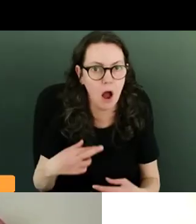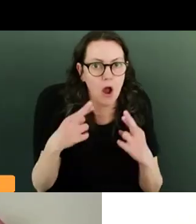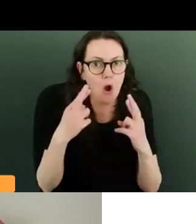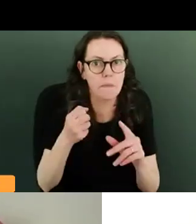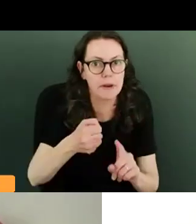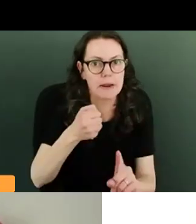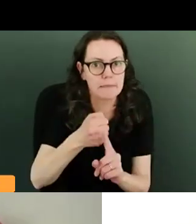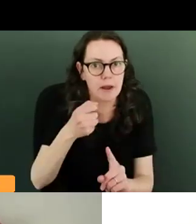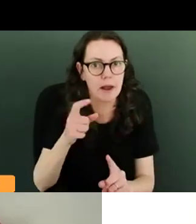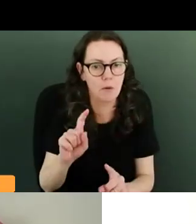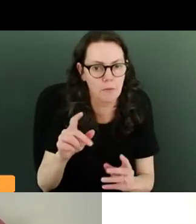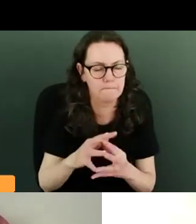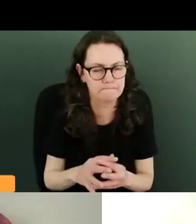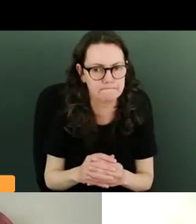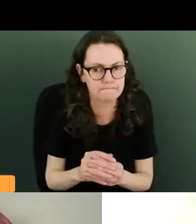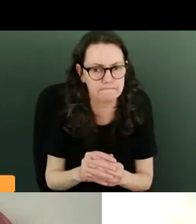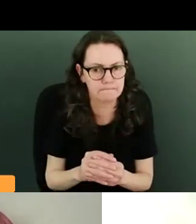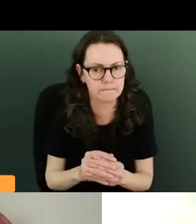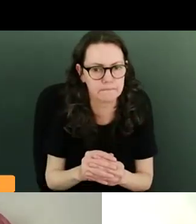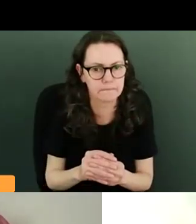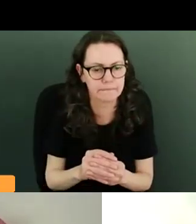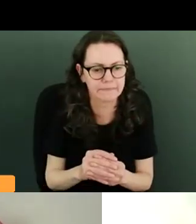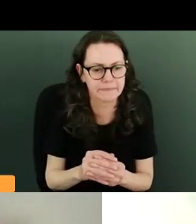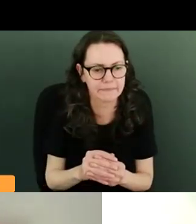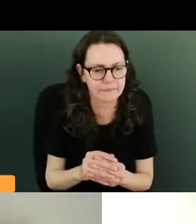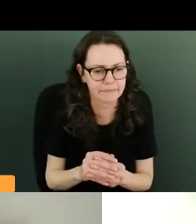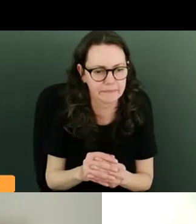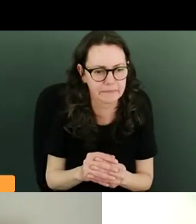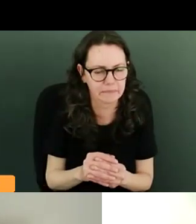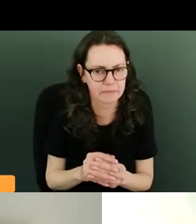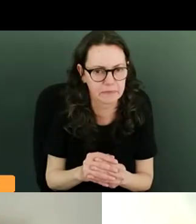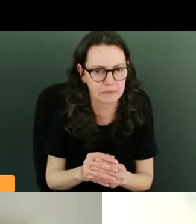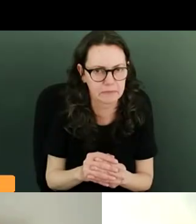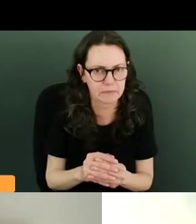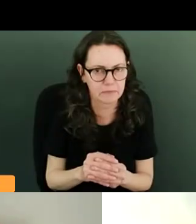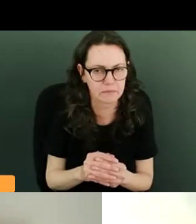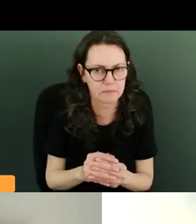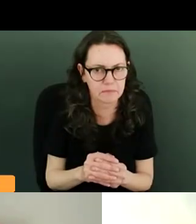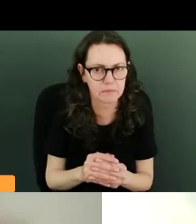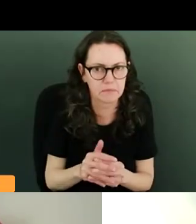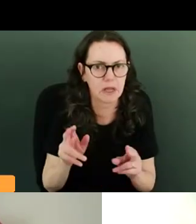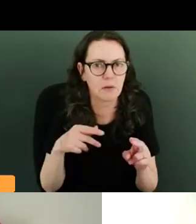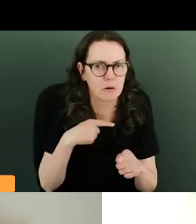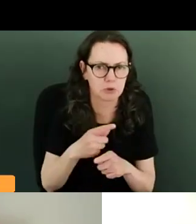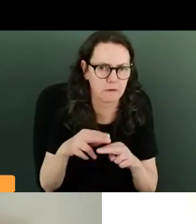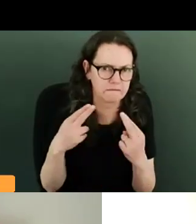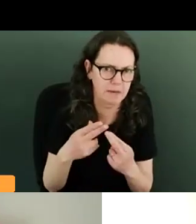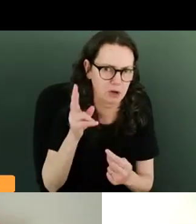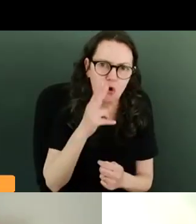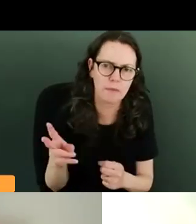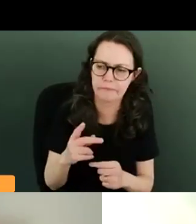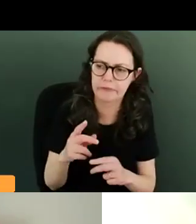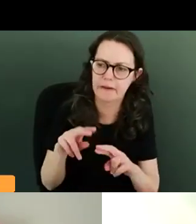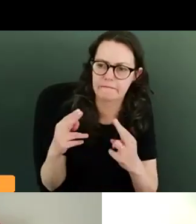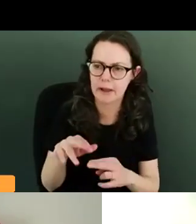this project is when you are regularly engaging with other families, whether it's with your